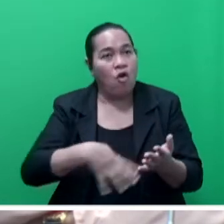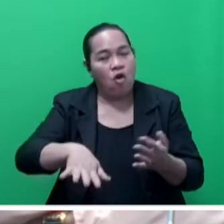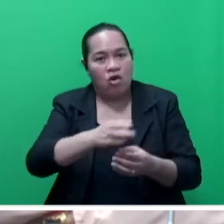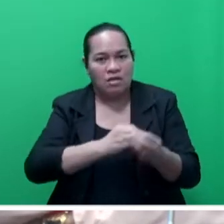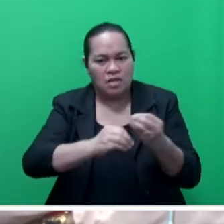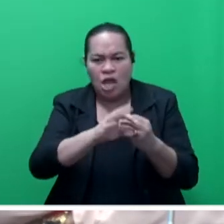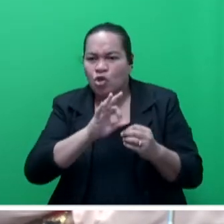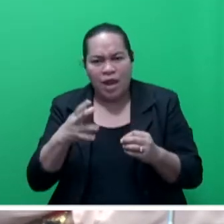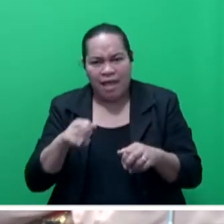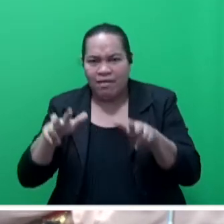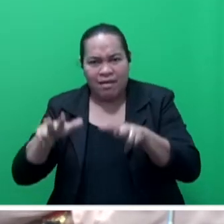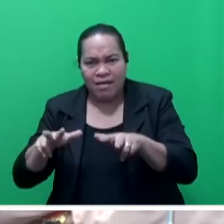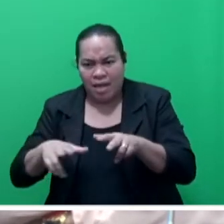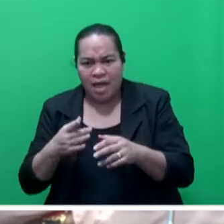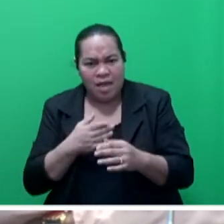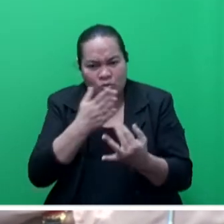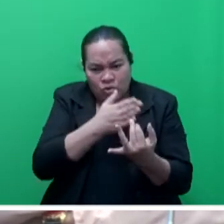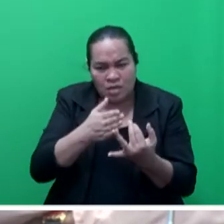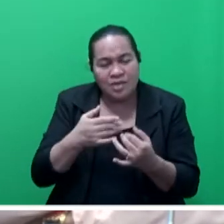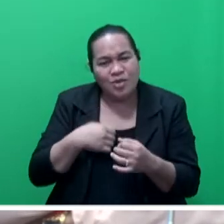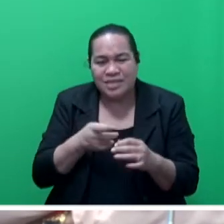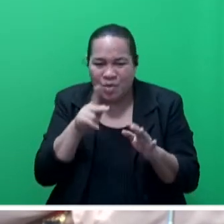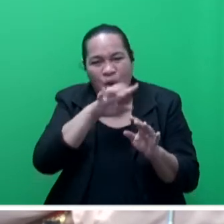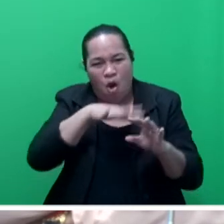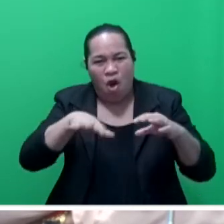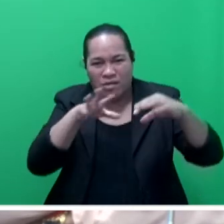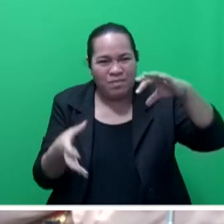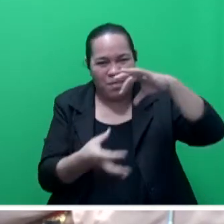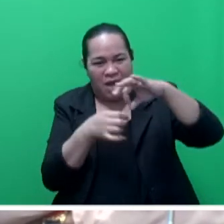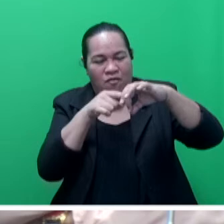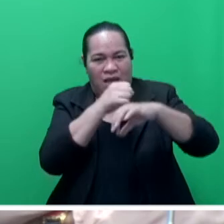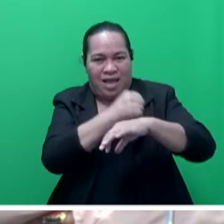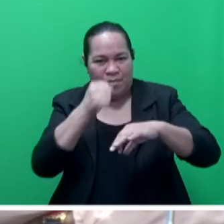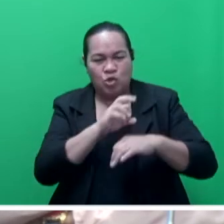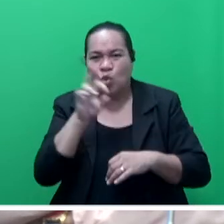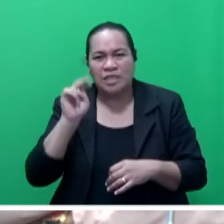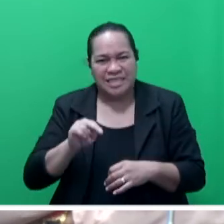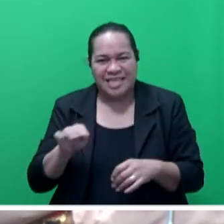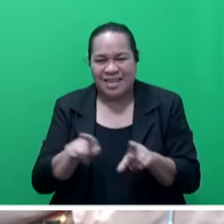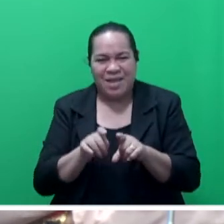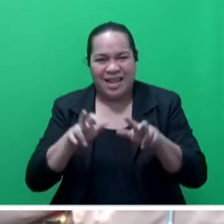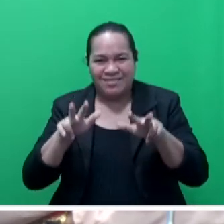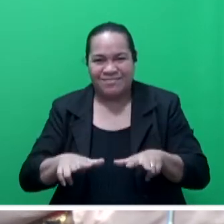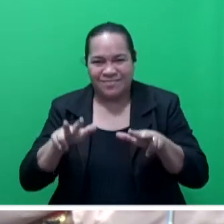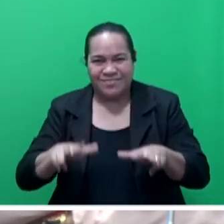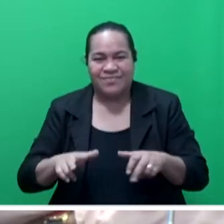have an SLA between them. It's part of government. So obviously you don't need an SLA. Thank you, Mr. Speaker, sir.